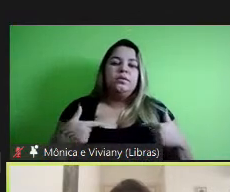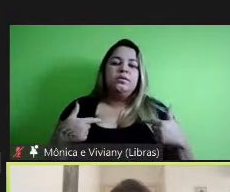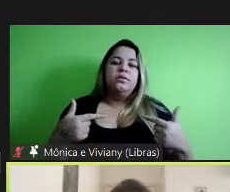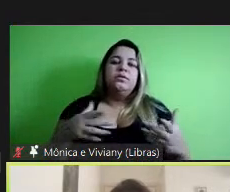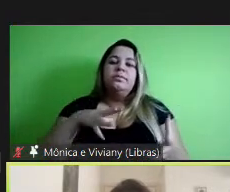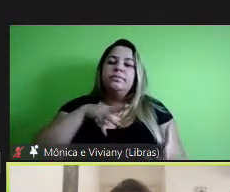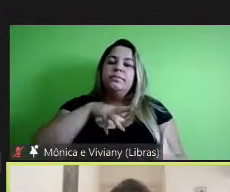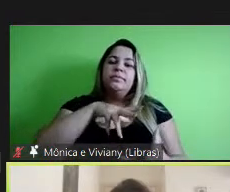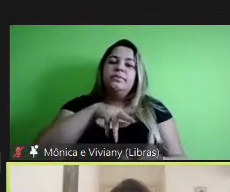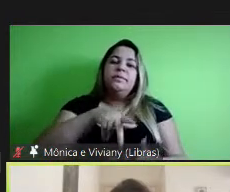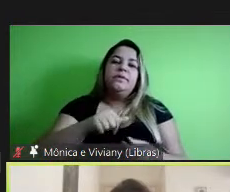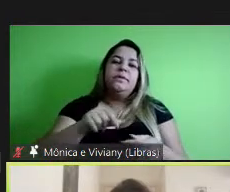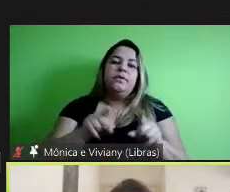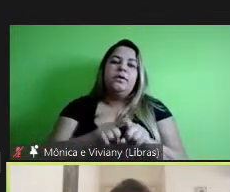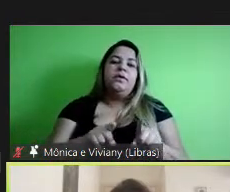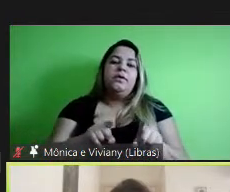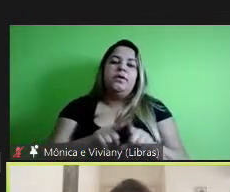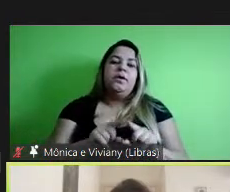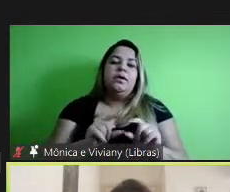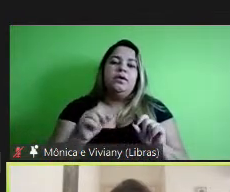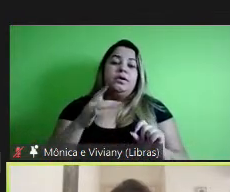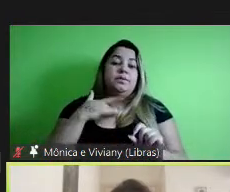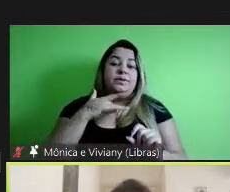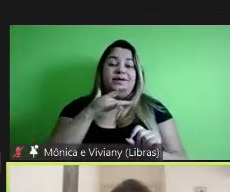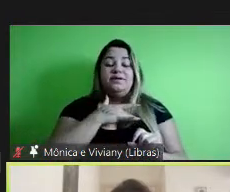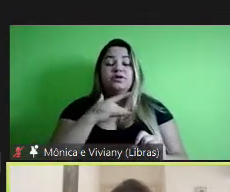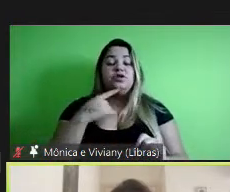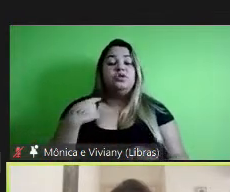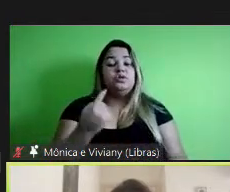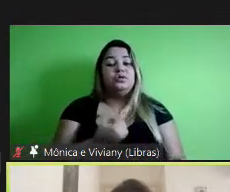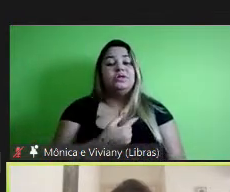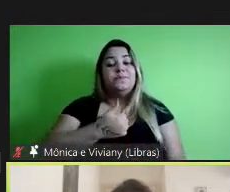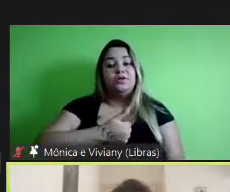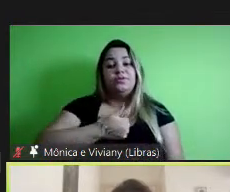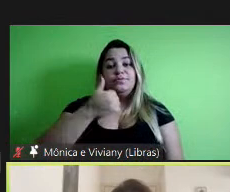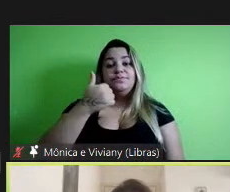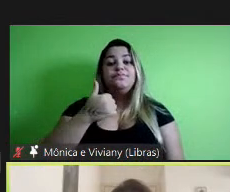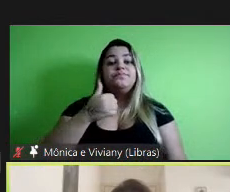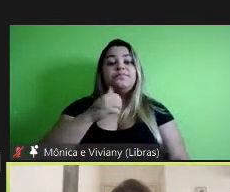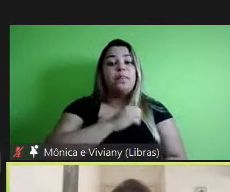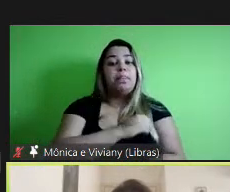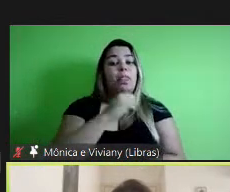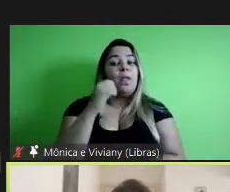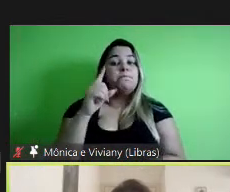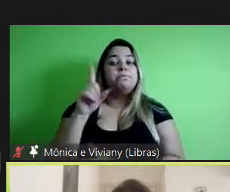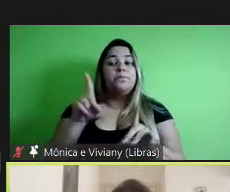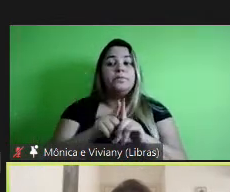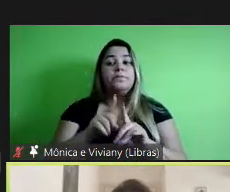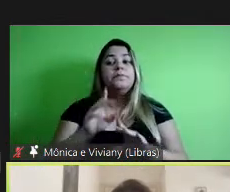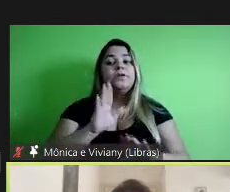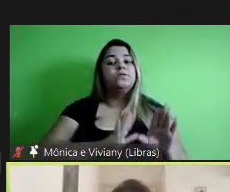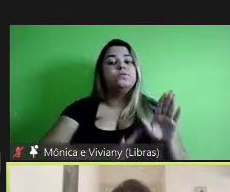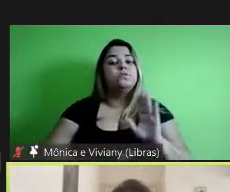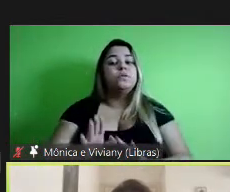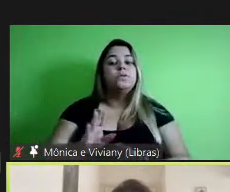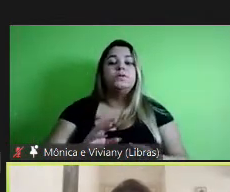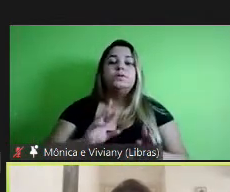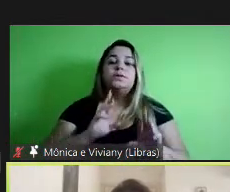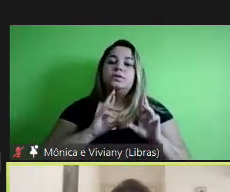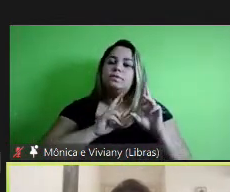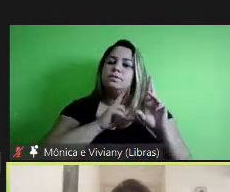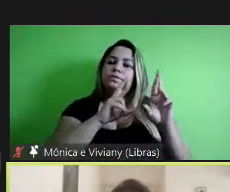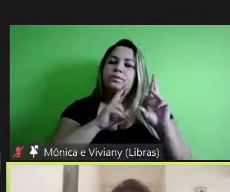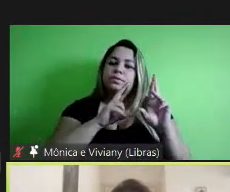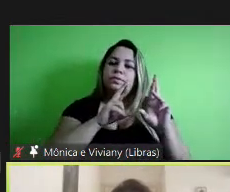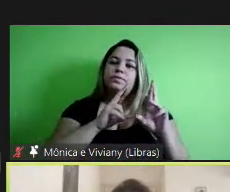challenges, the changes, climate change and planetary health are our greatest tool for opportunities to change the future. We